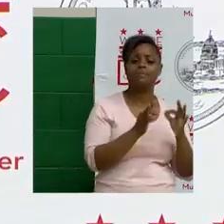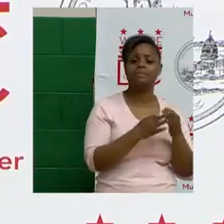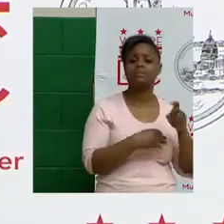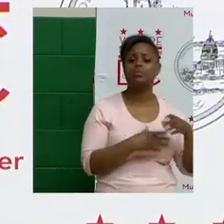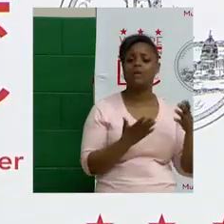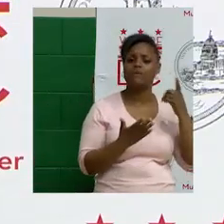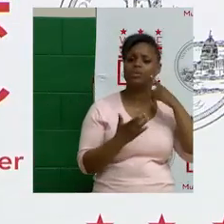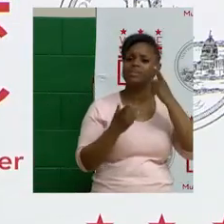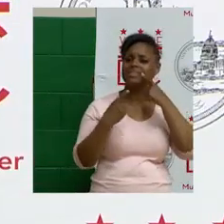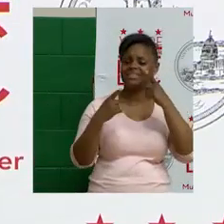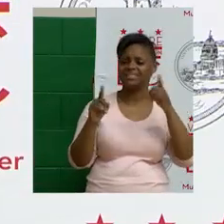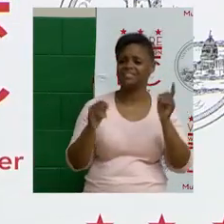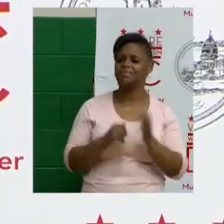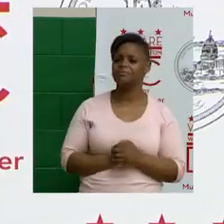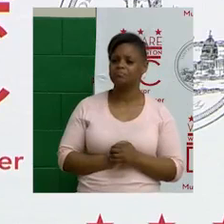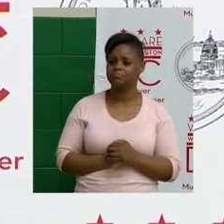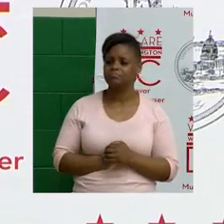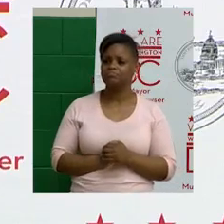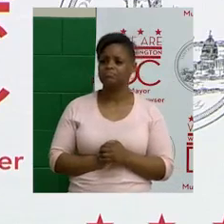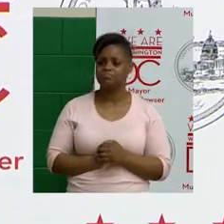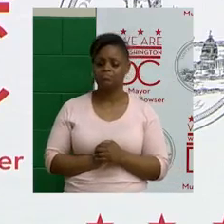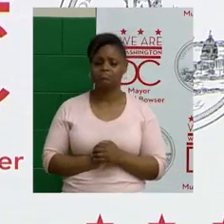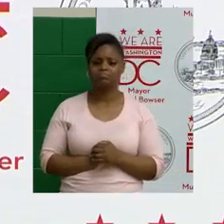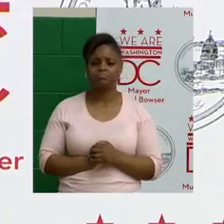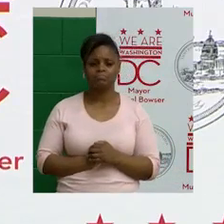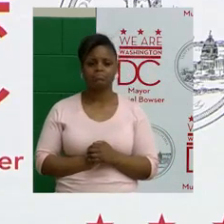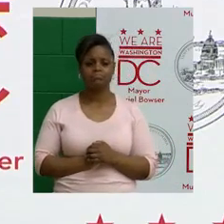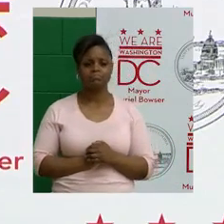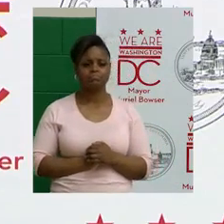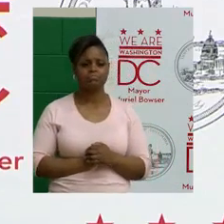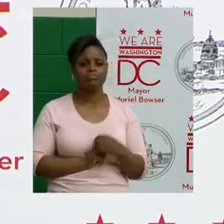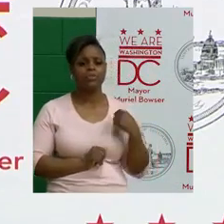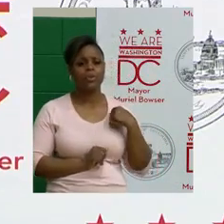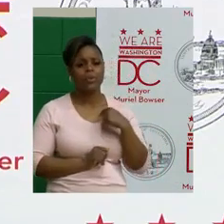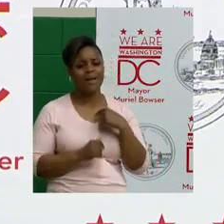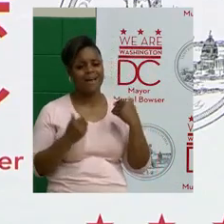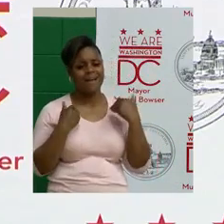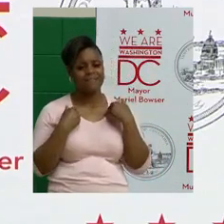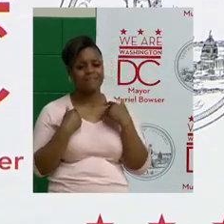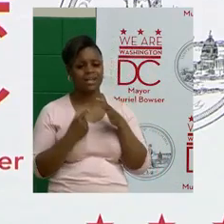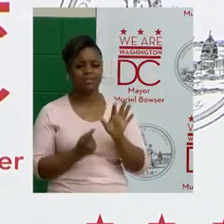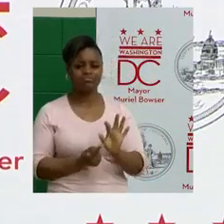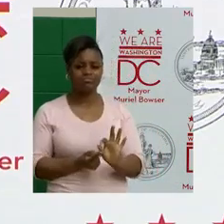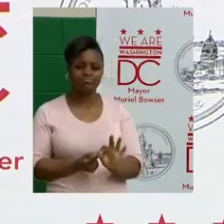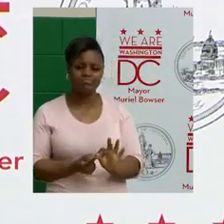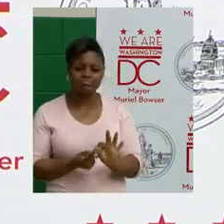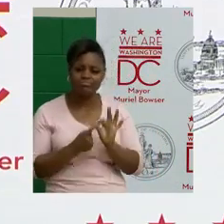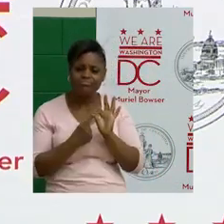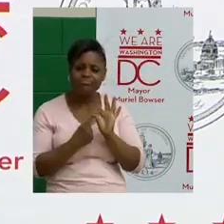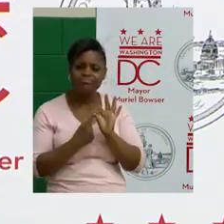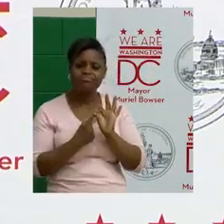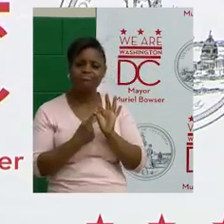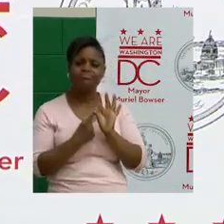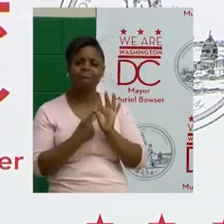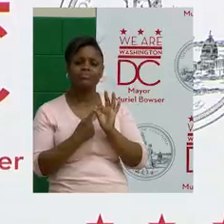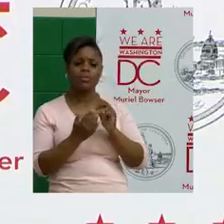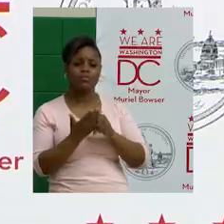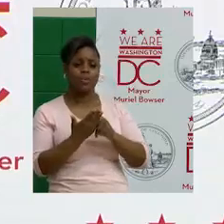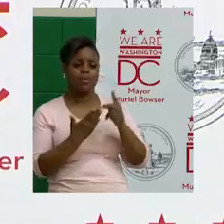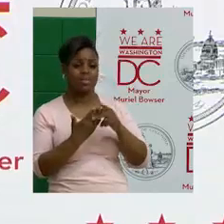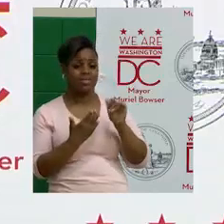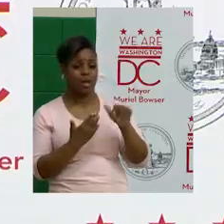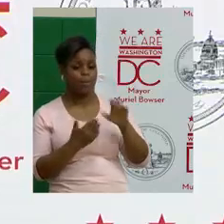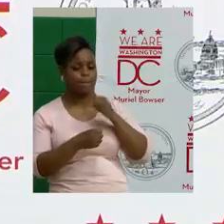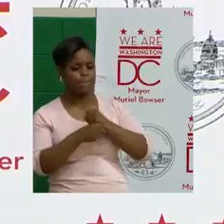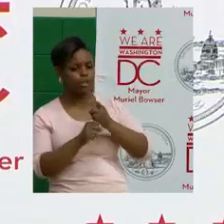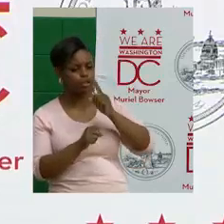be successful. We have a very unique TANF program where we've ensured that children